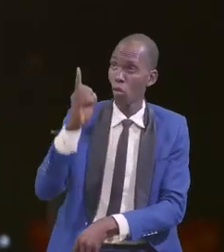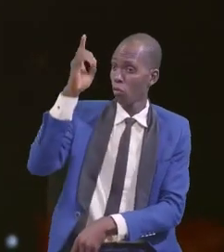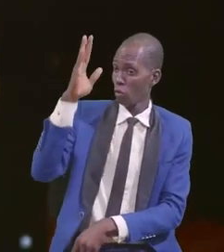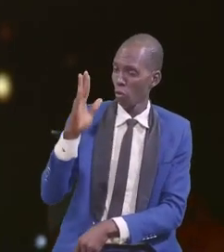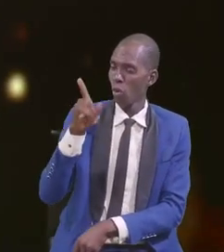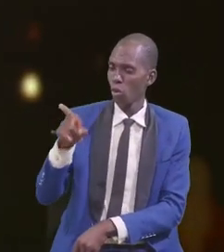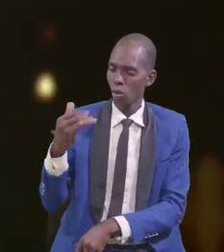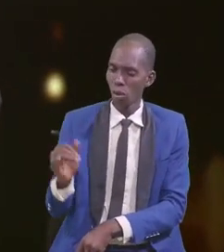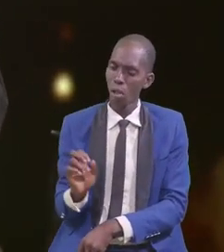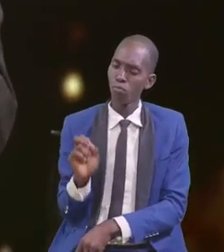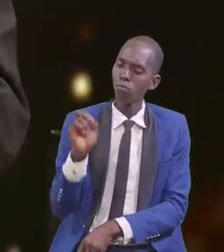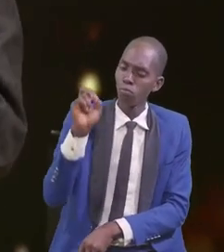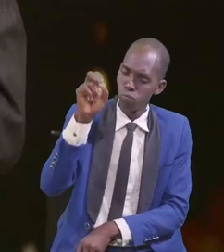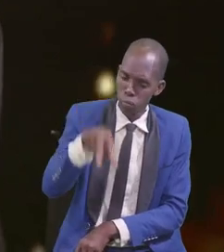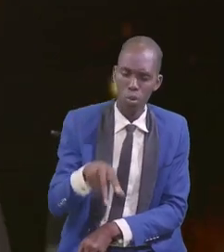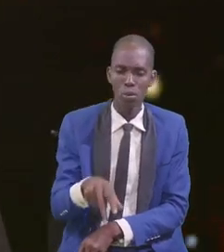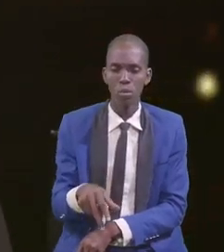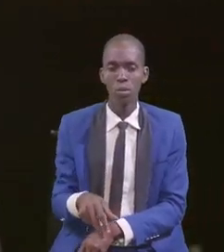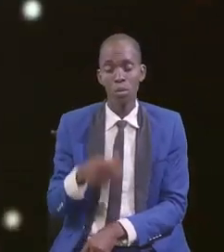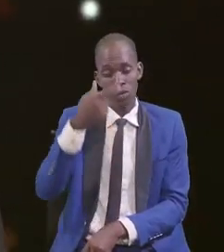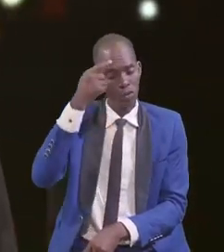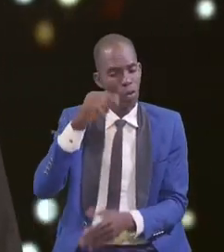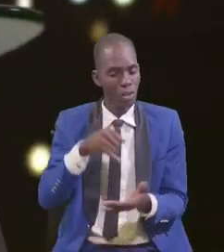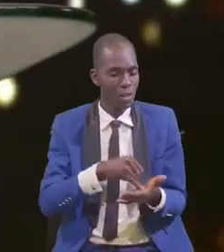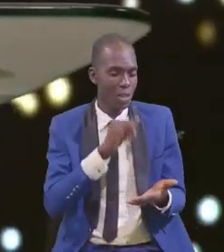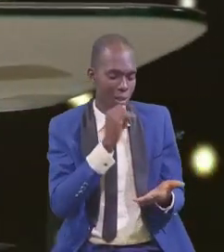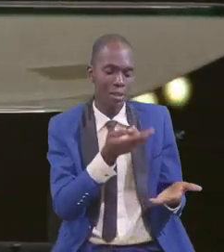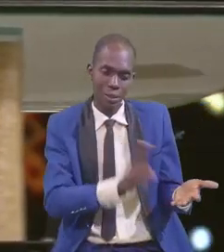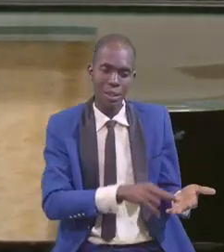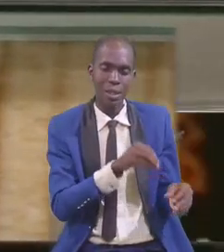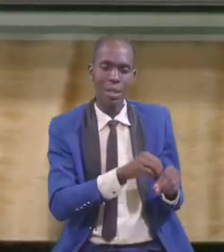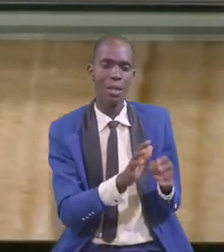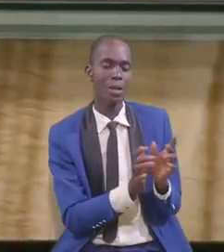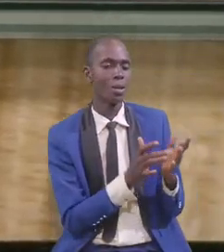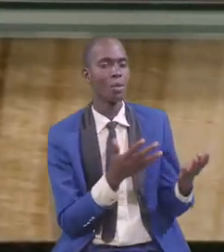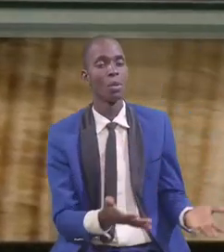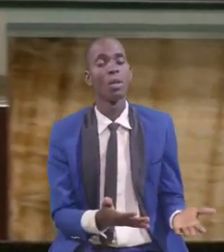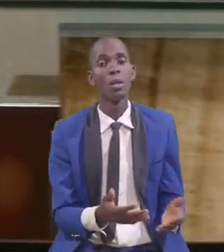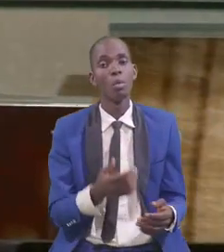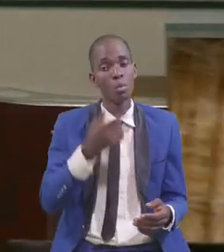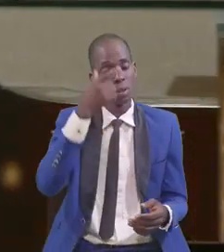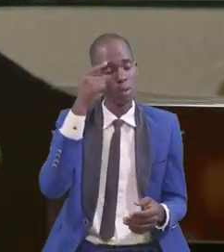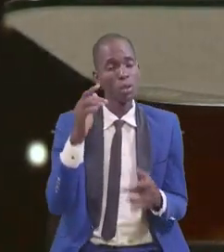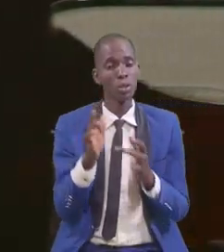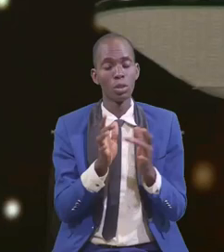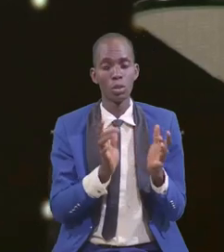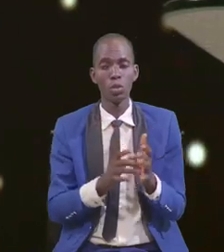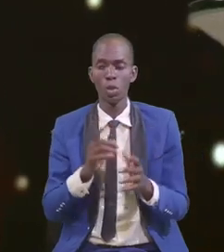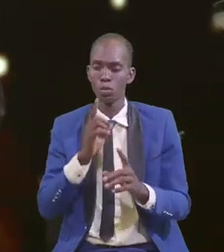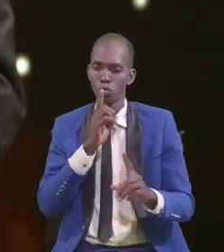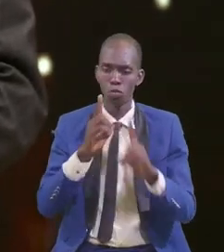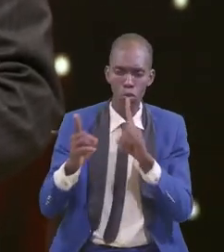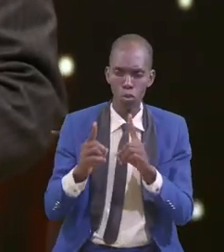down, for it is written. Okay, Jesus quoted the Bible at him, and he said, I know